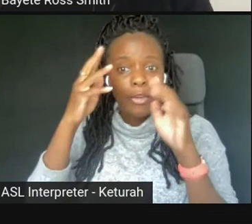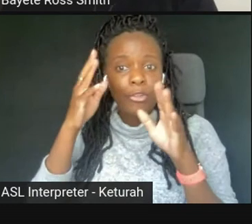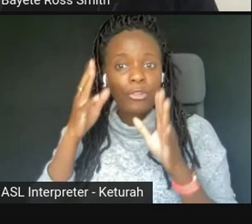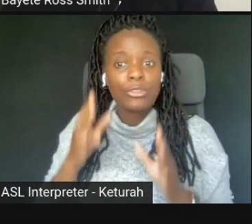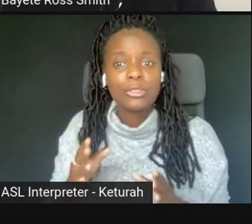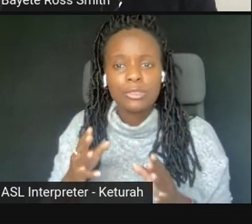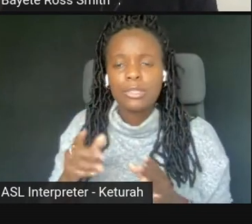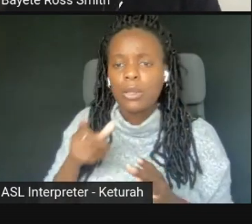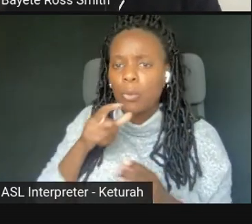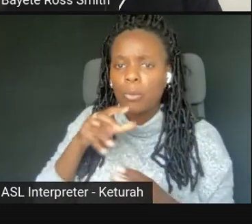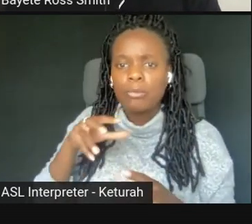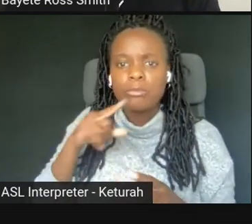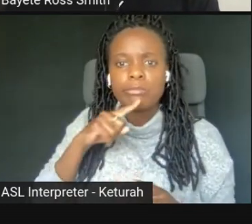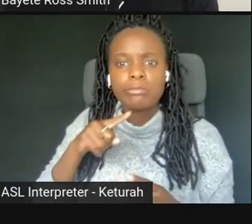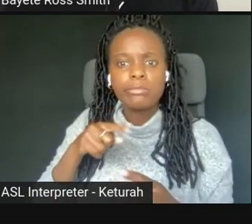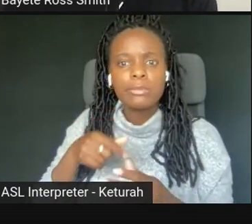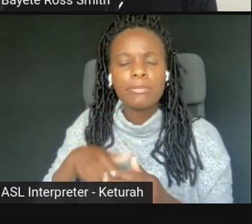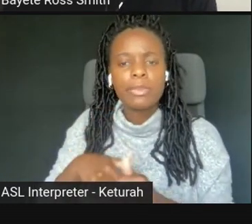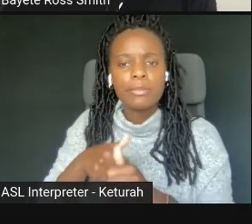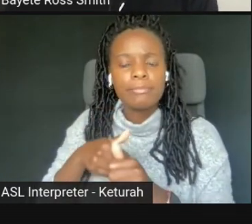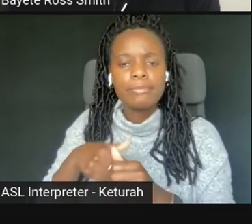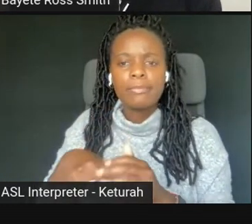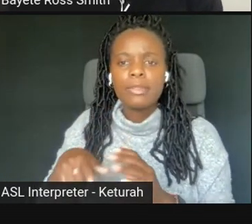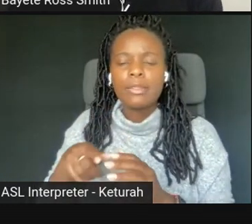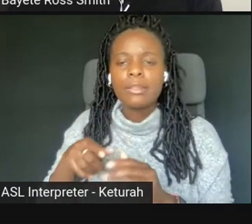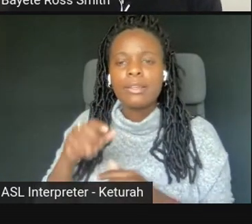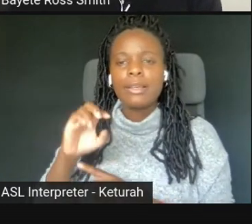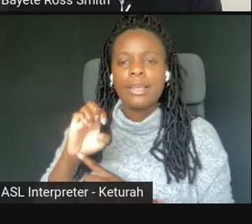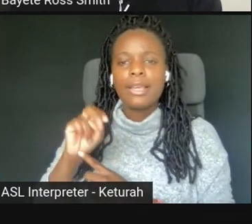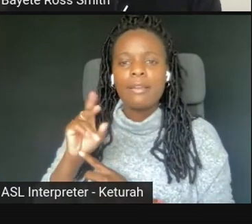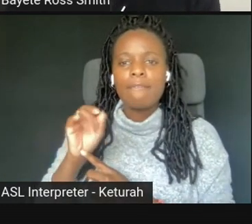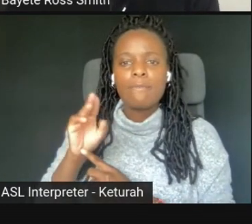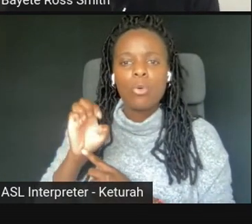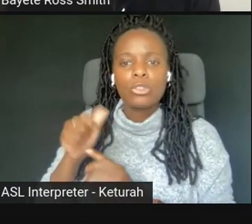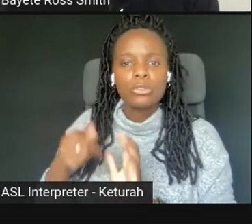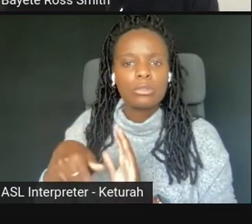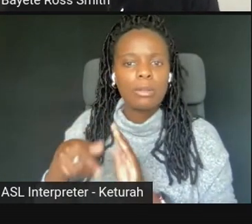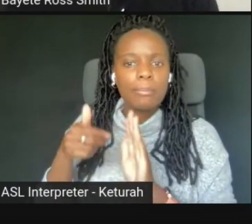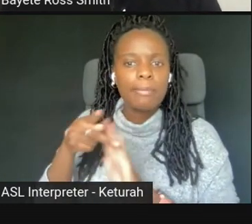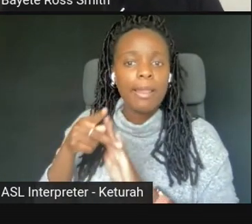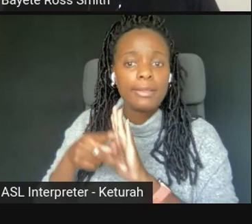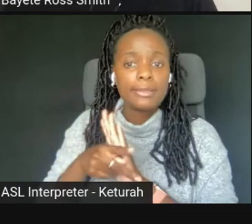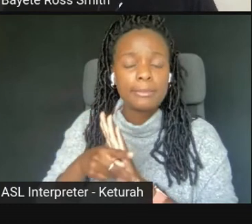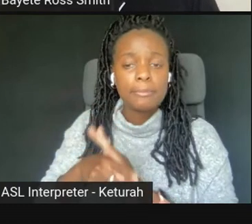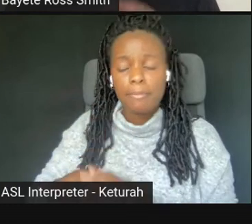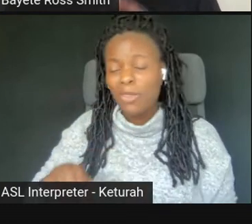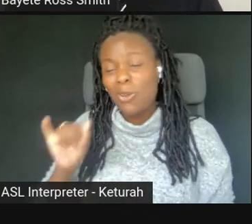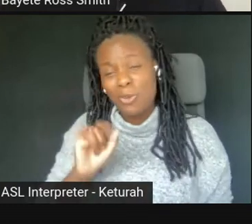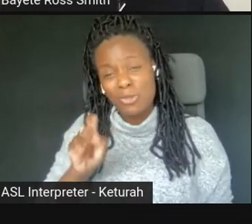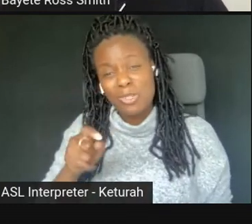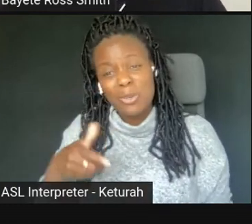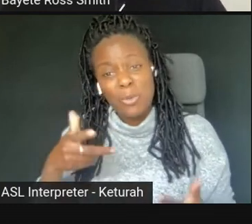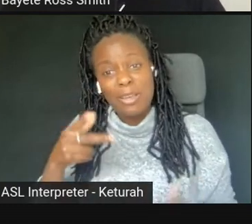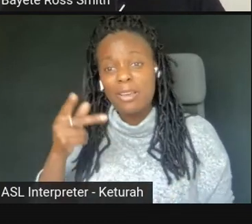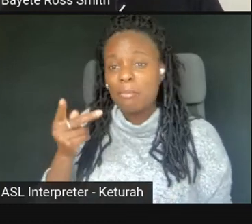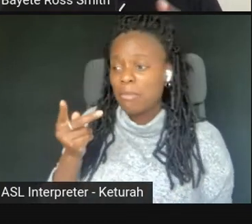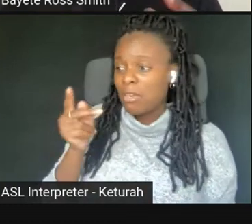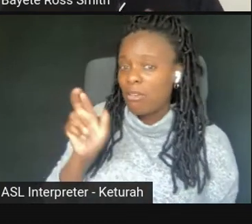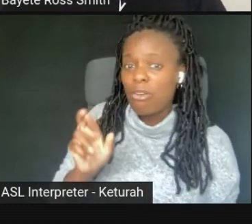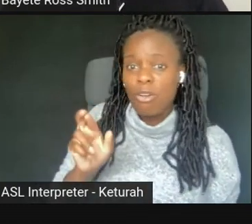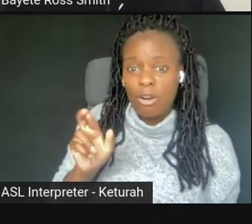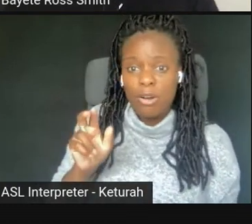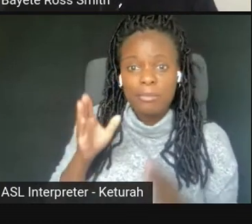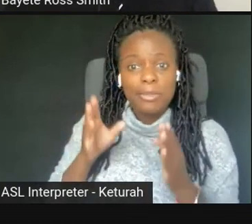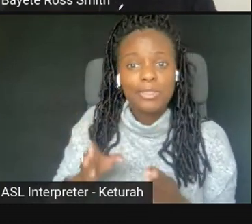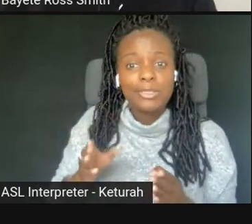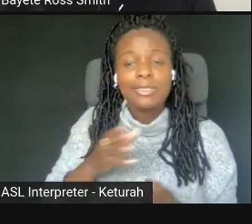implementers. I also am seeking connections with a PR firm and a publicist to be able to